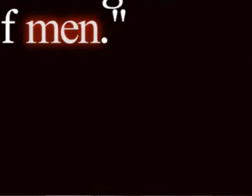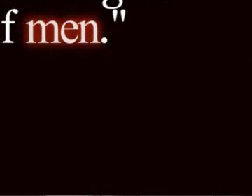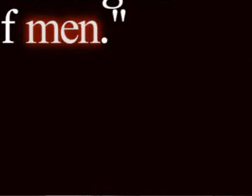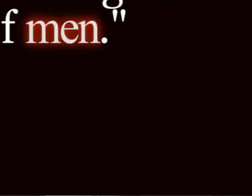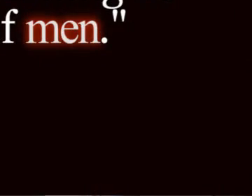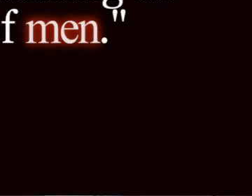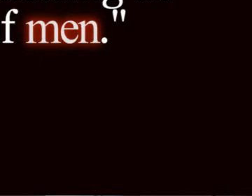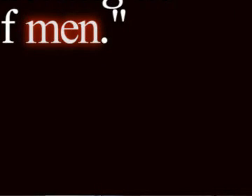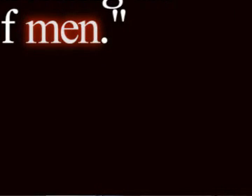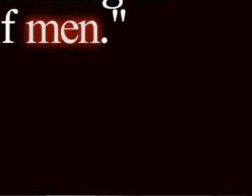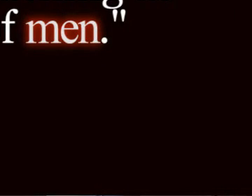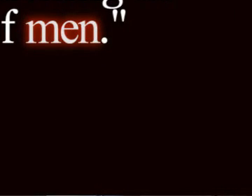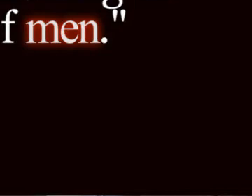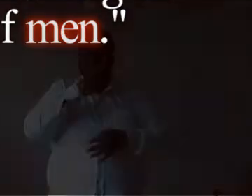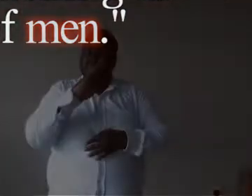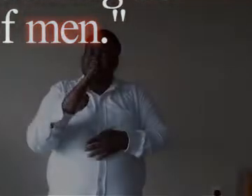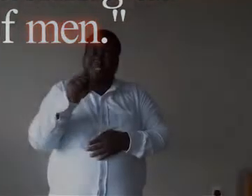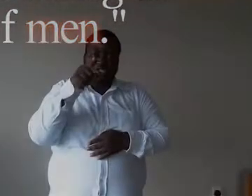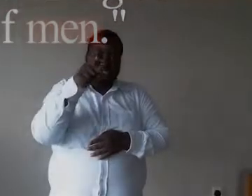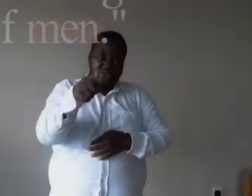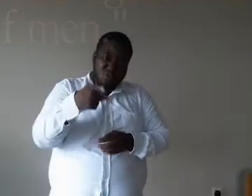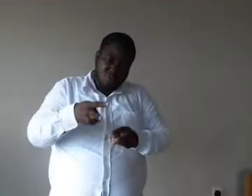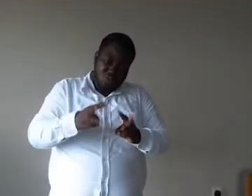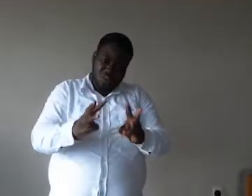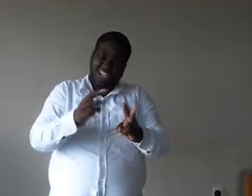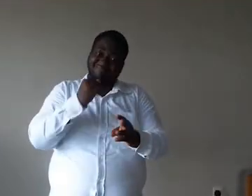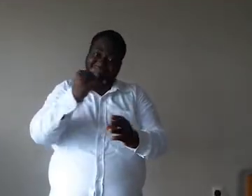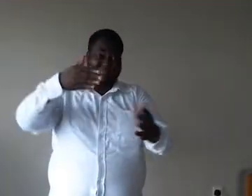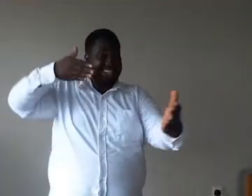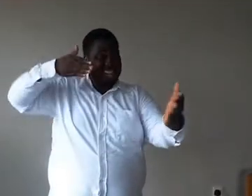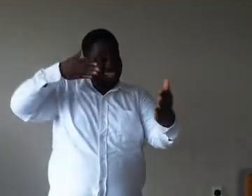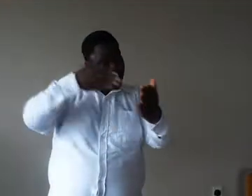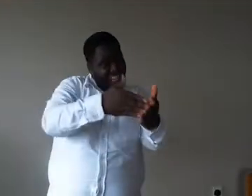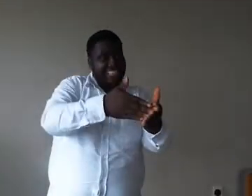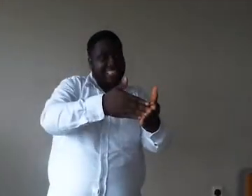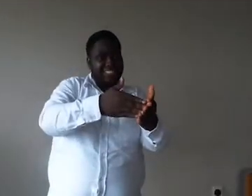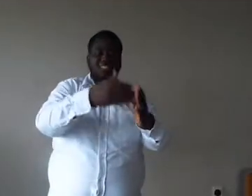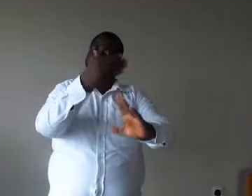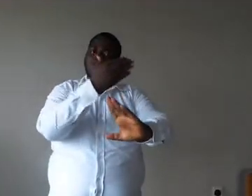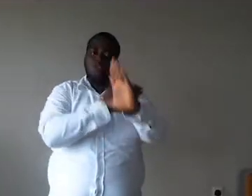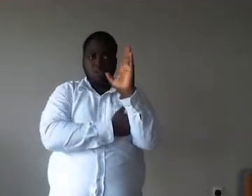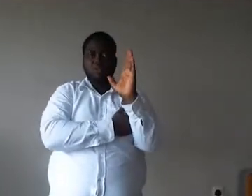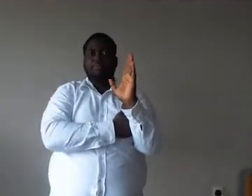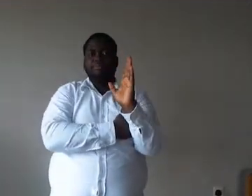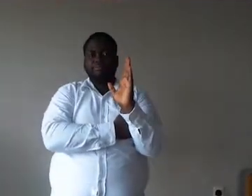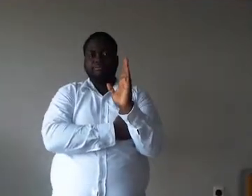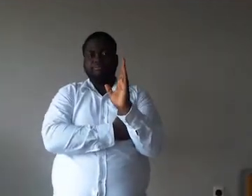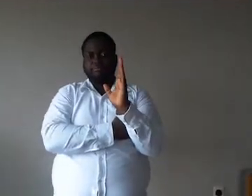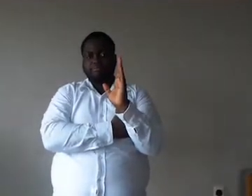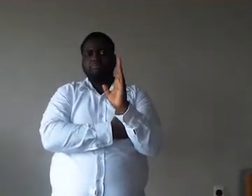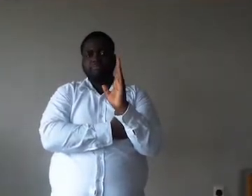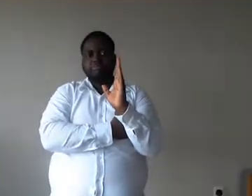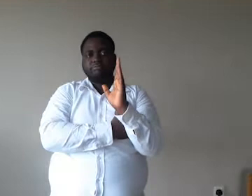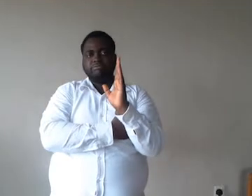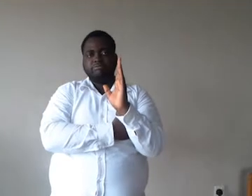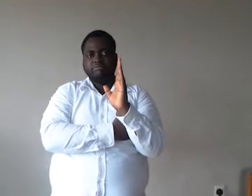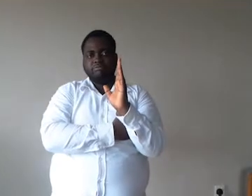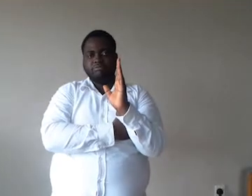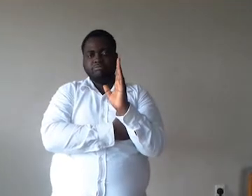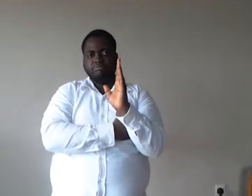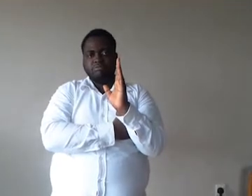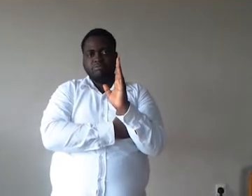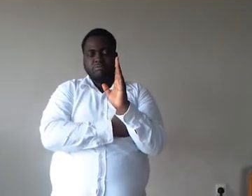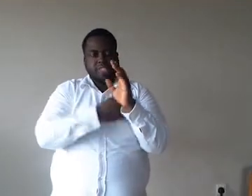as doctrines the commandments of men. So the question is, where is this confusion coming from in our religious